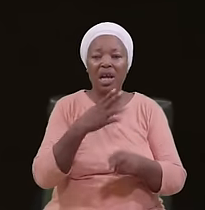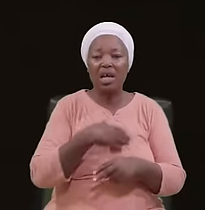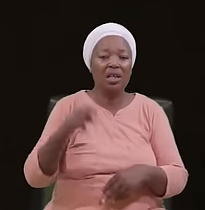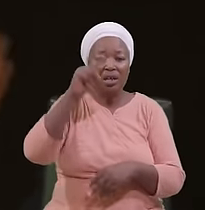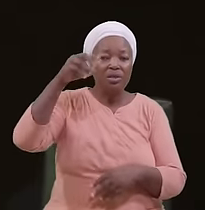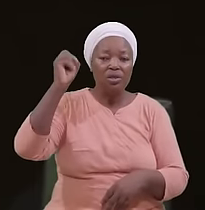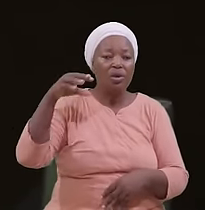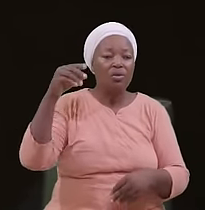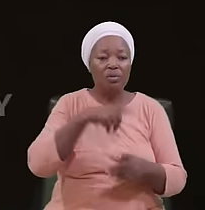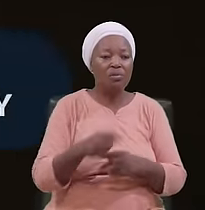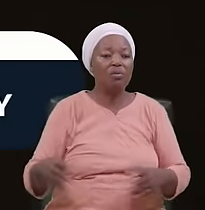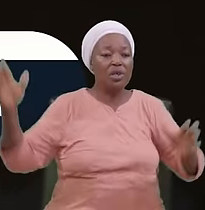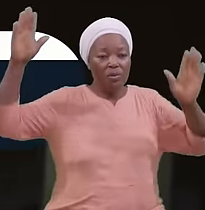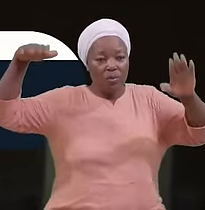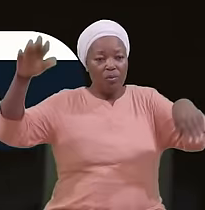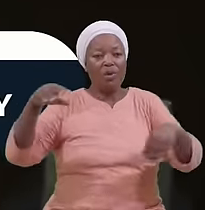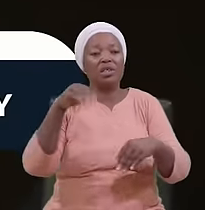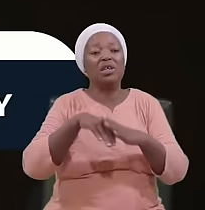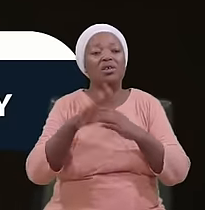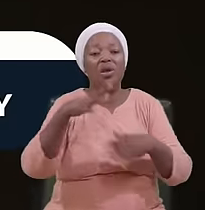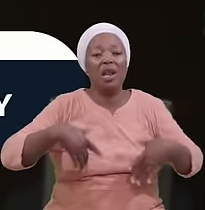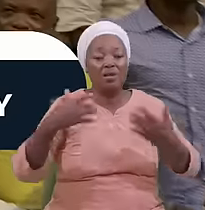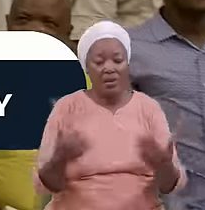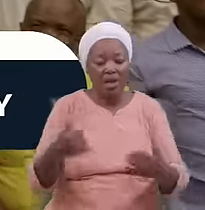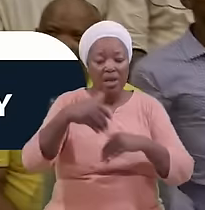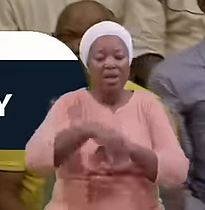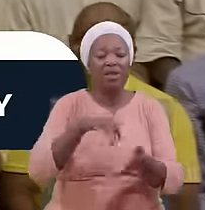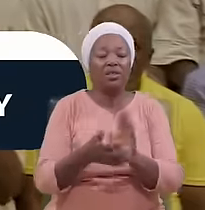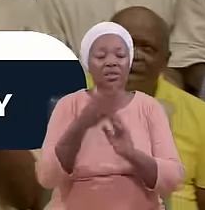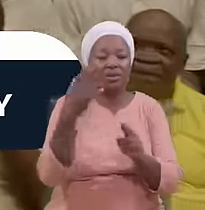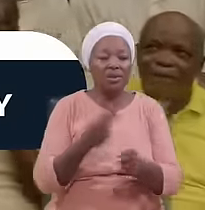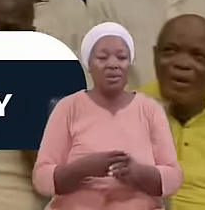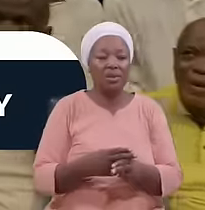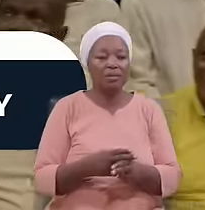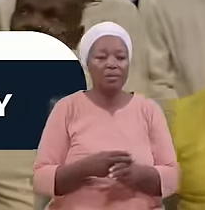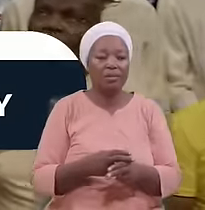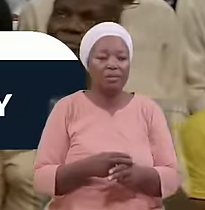his wings in your life tonight in Jesus' name.